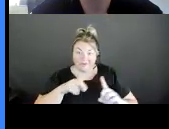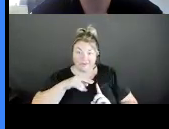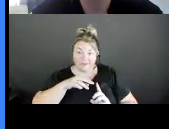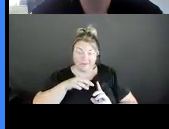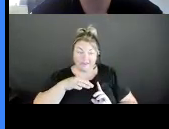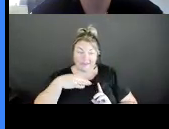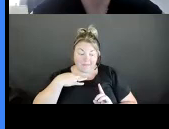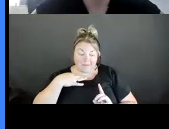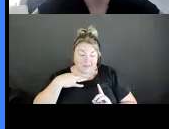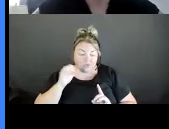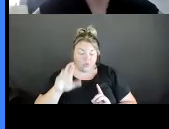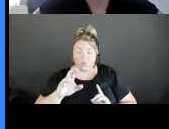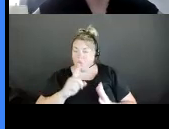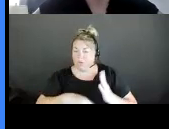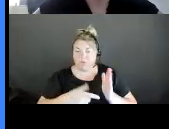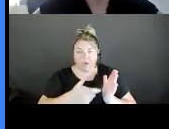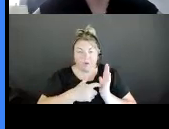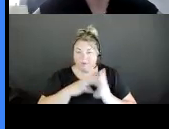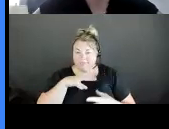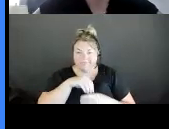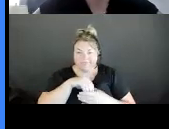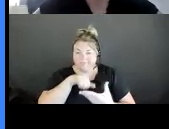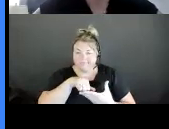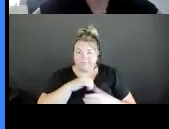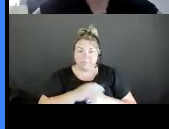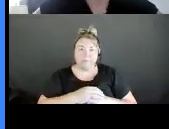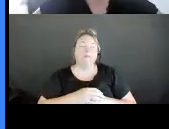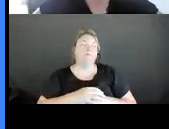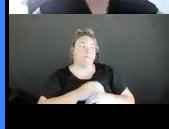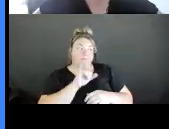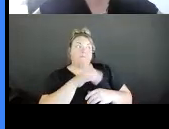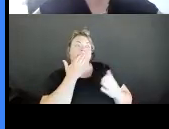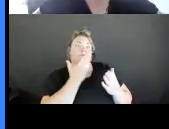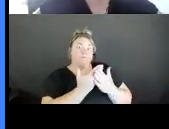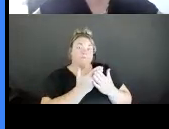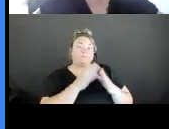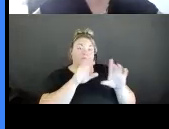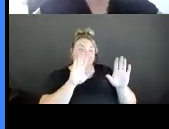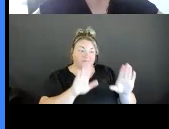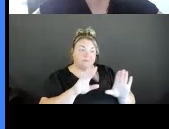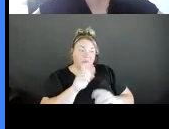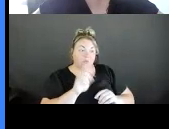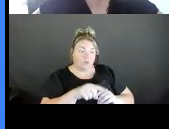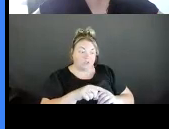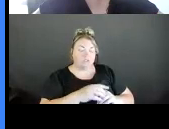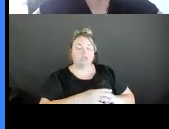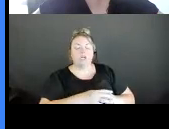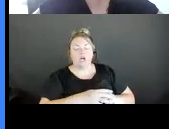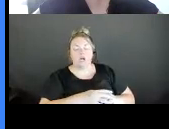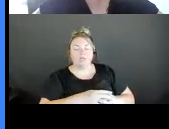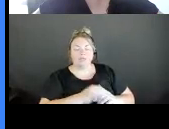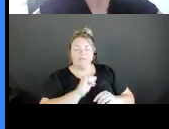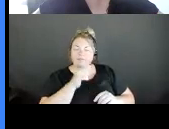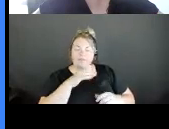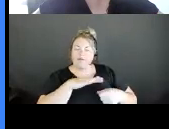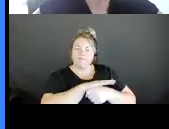is the requirements around that? That's an excellent question. That has not been fully fleshed